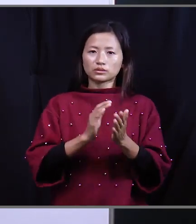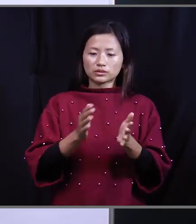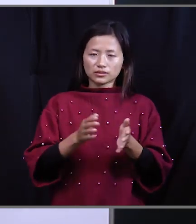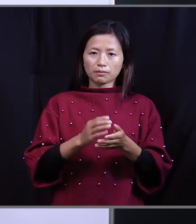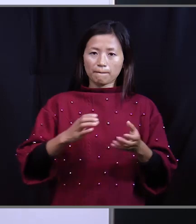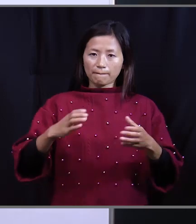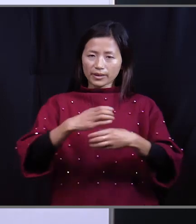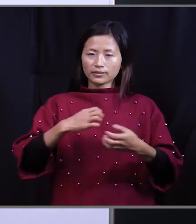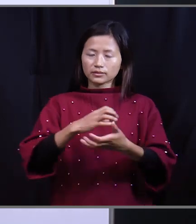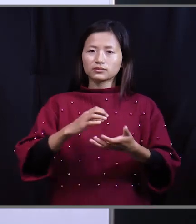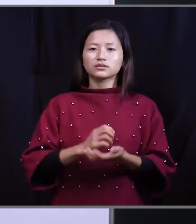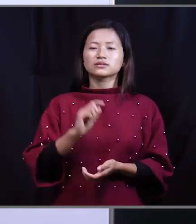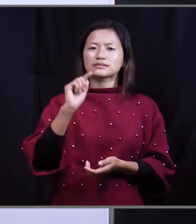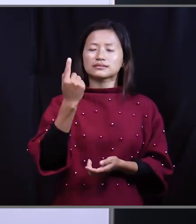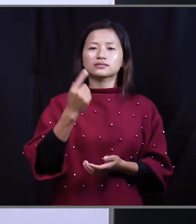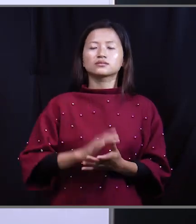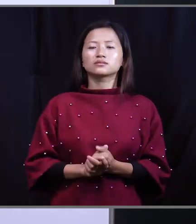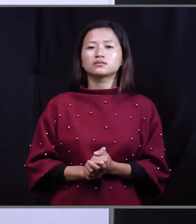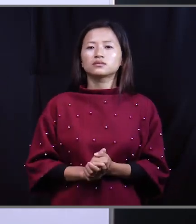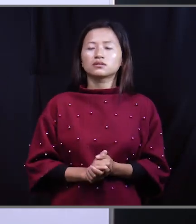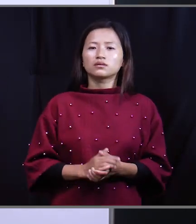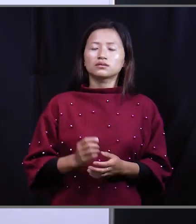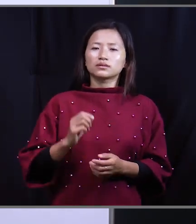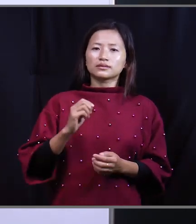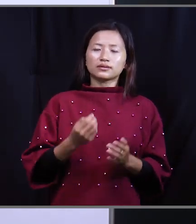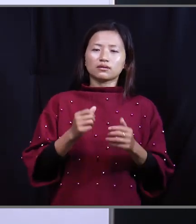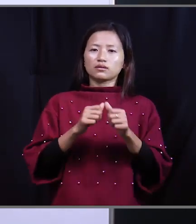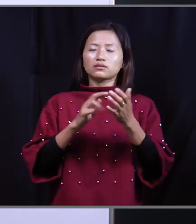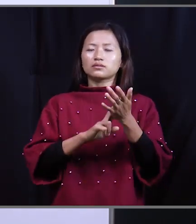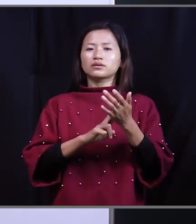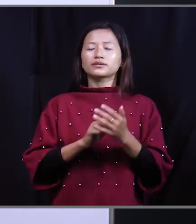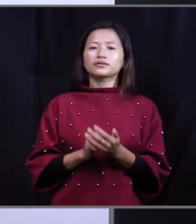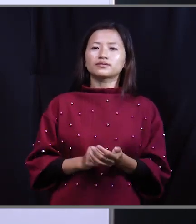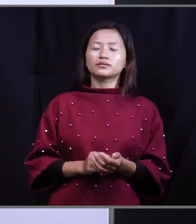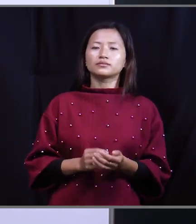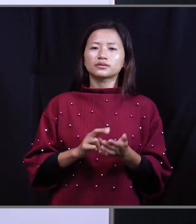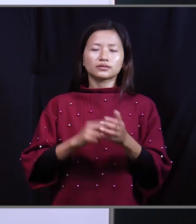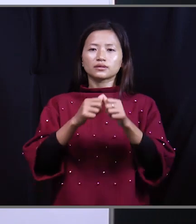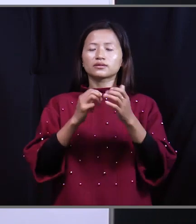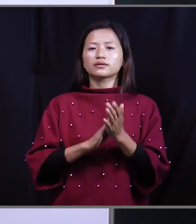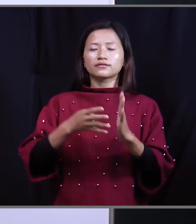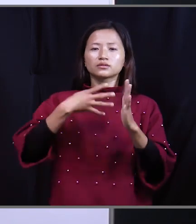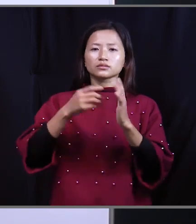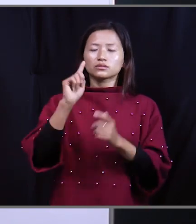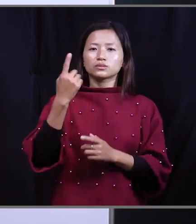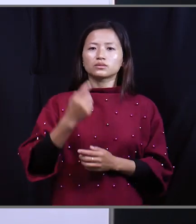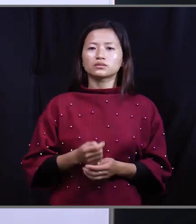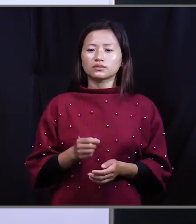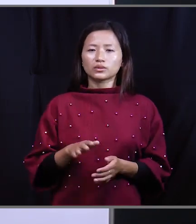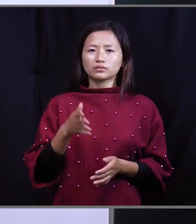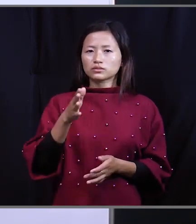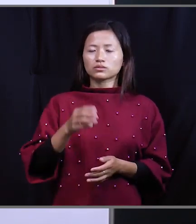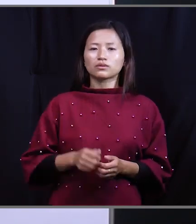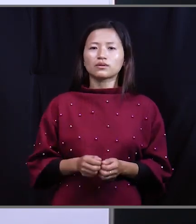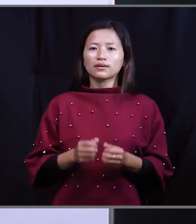haploid means single, remember that. So in anaphase 1, these chromatids, where there is no